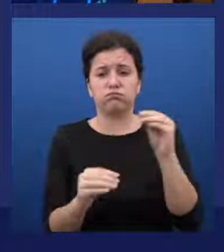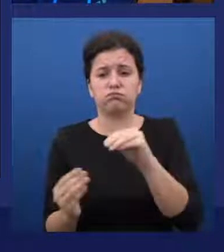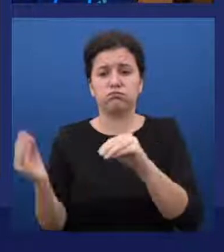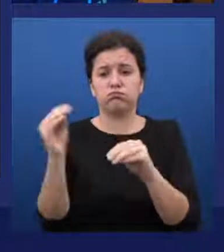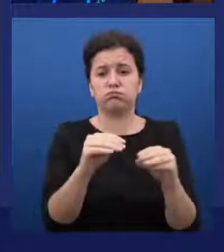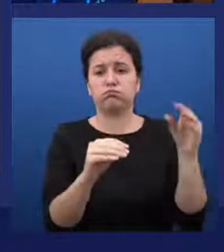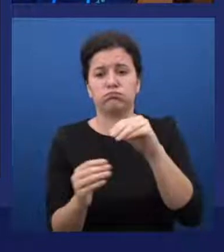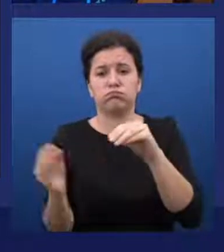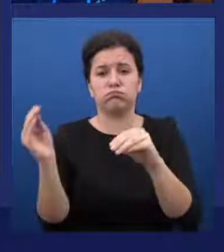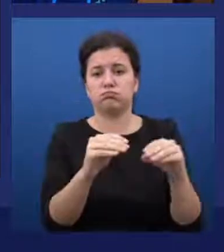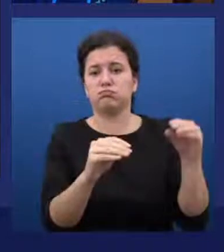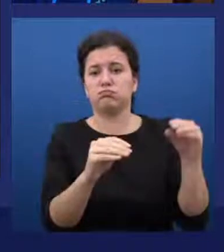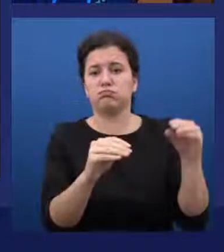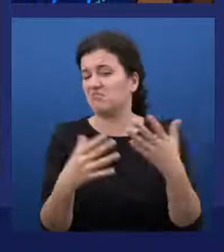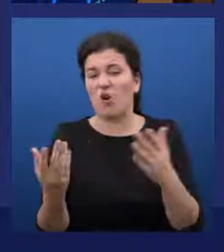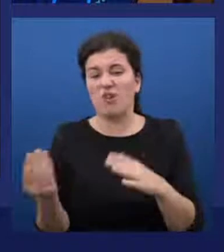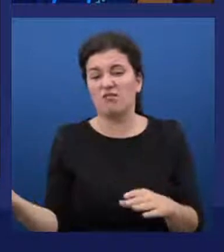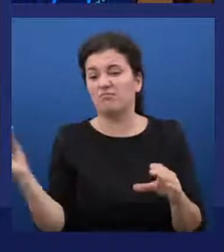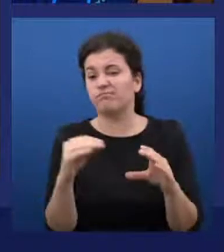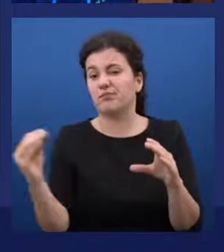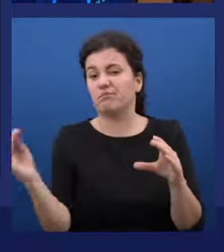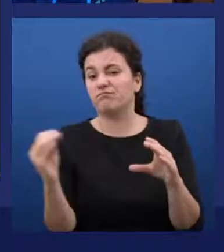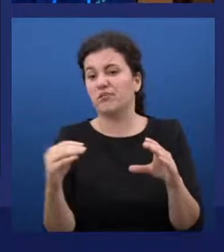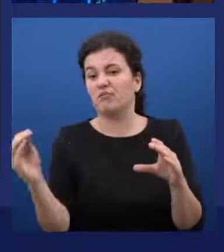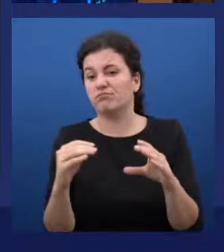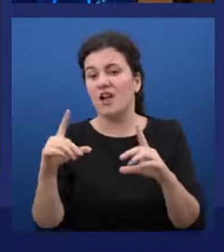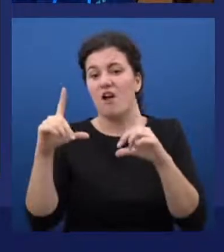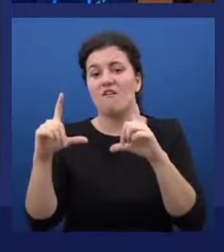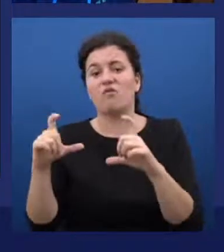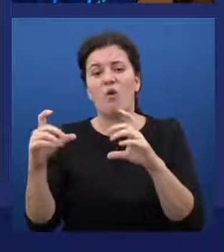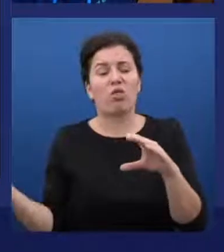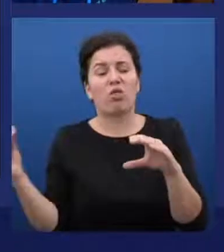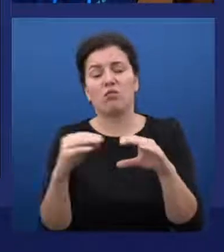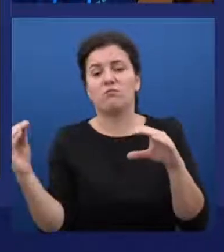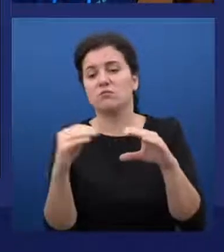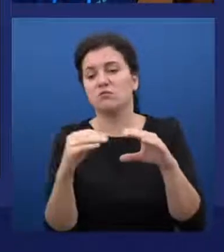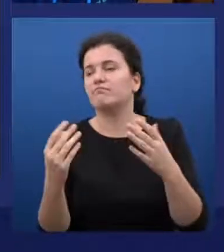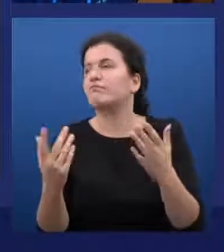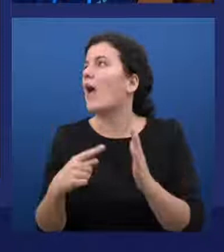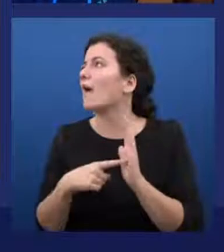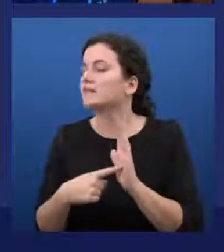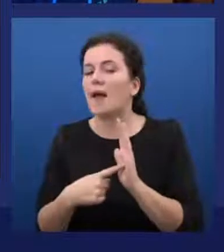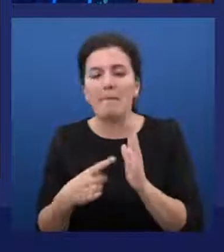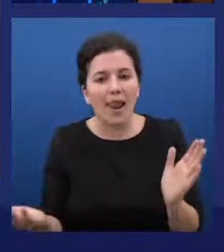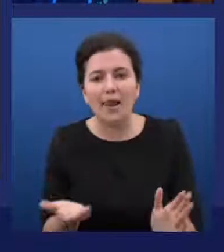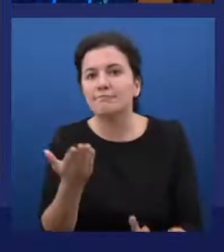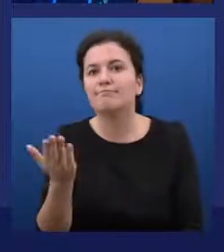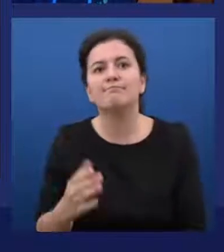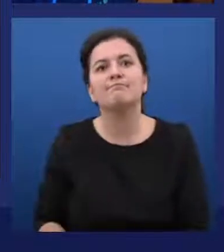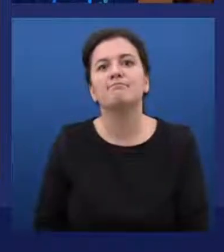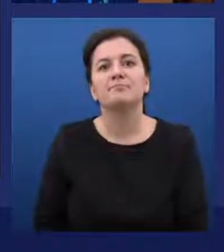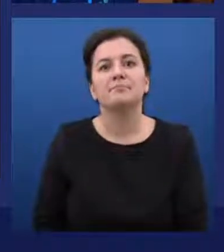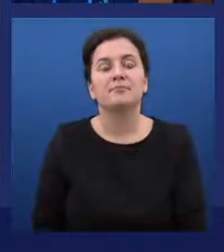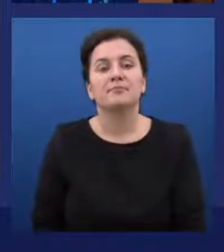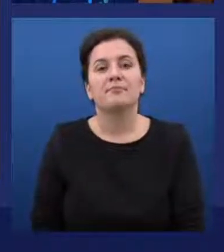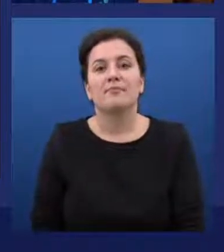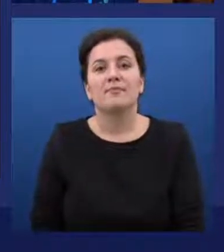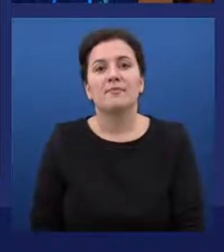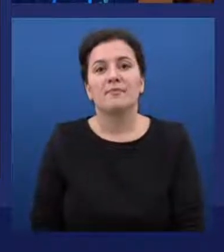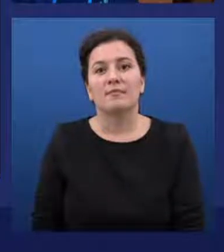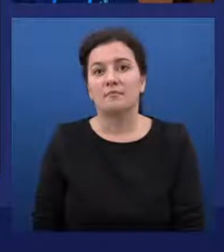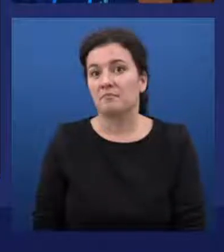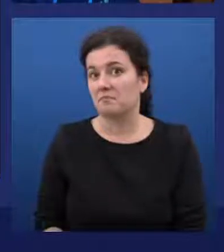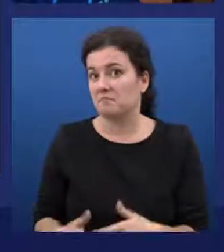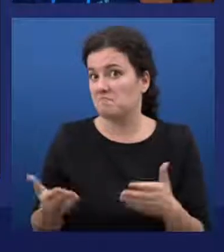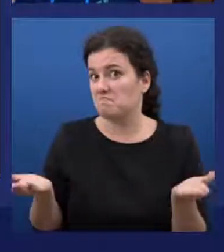more images. I, for example, would like to include, I don't know, let's